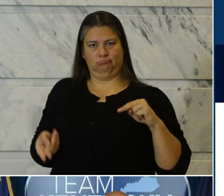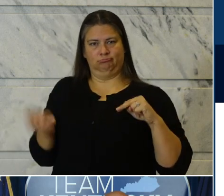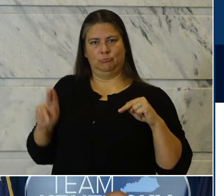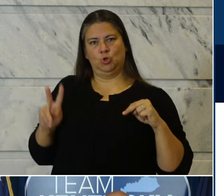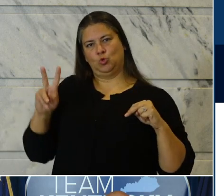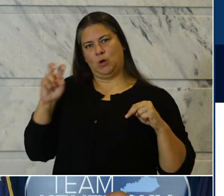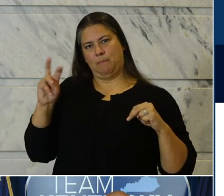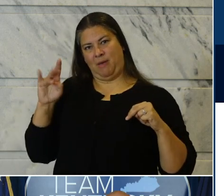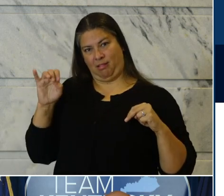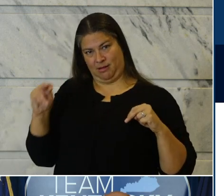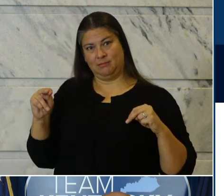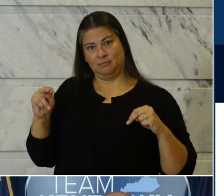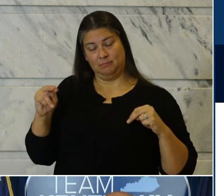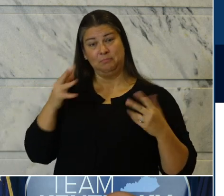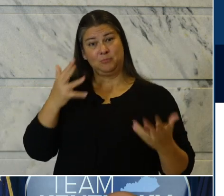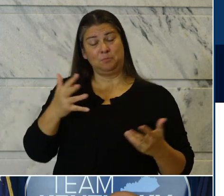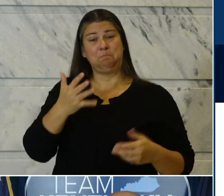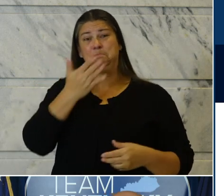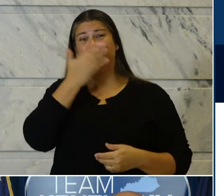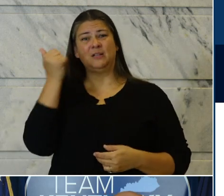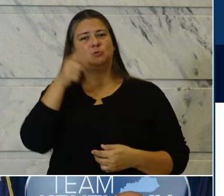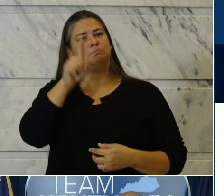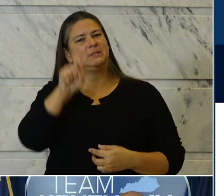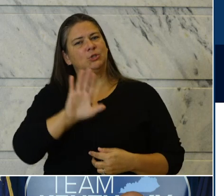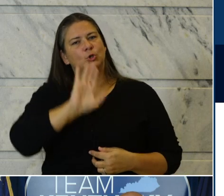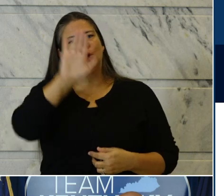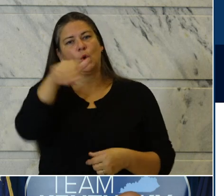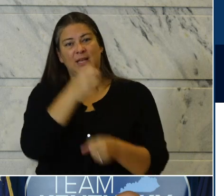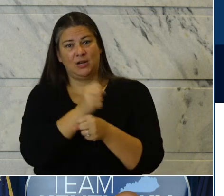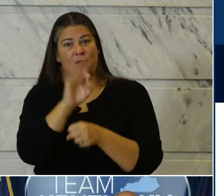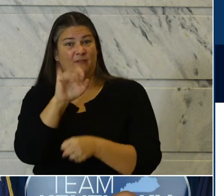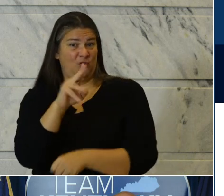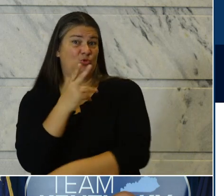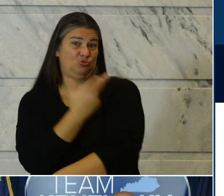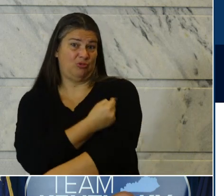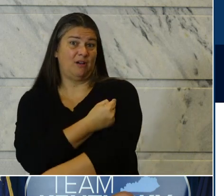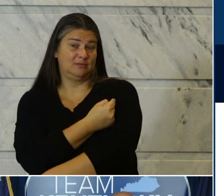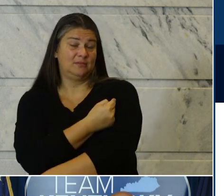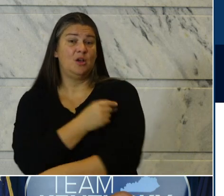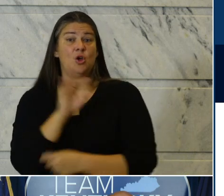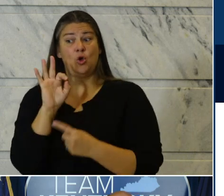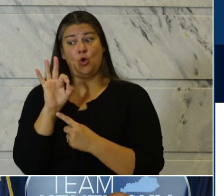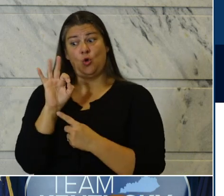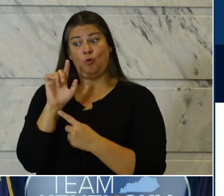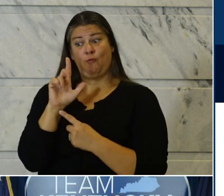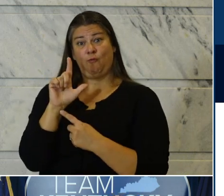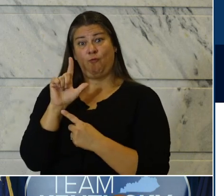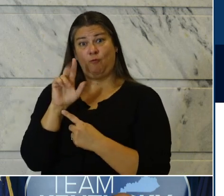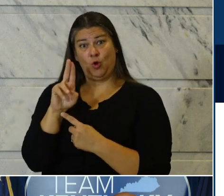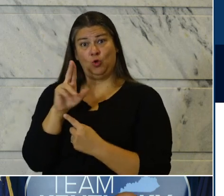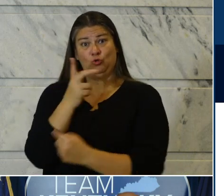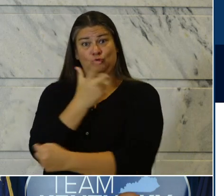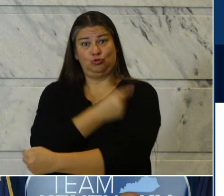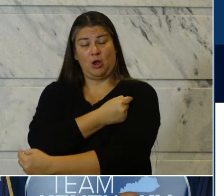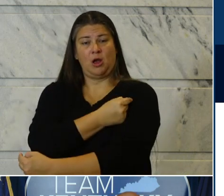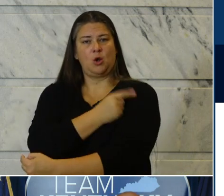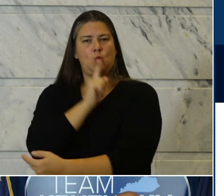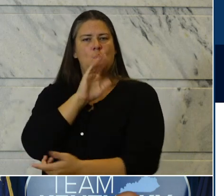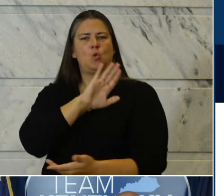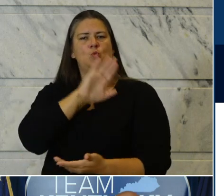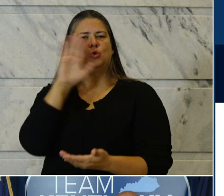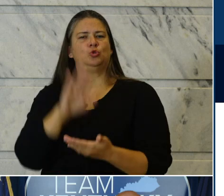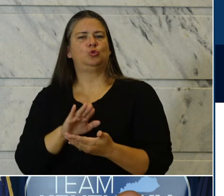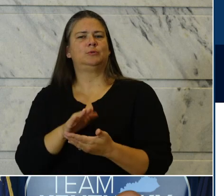doses and force the government to order more of them, because if you get the flu shot, it's going to reduce the burden of flu. And if you wear your mask, you know